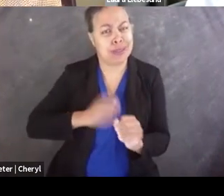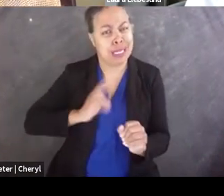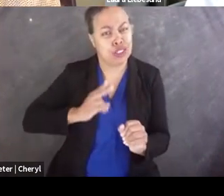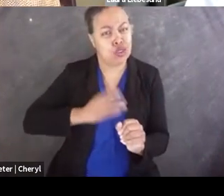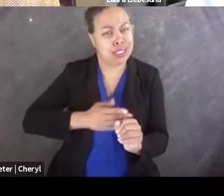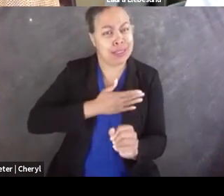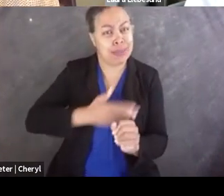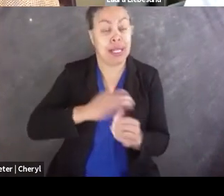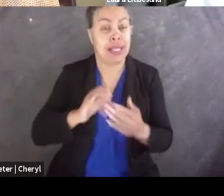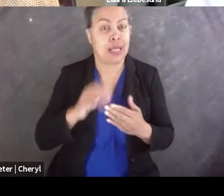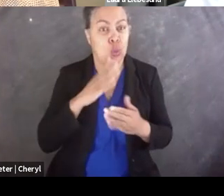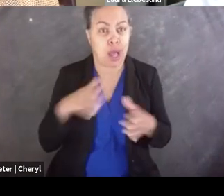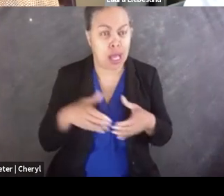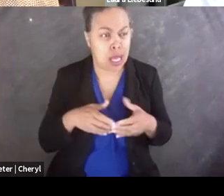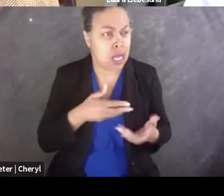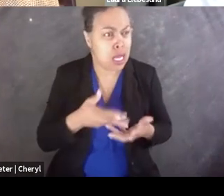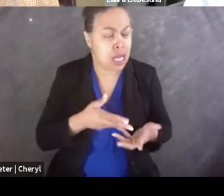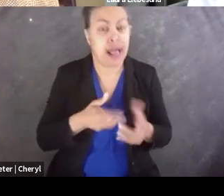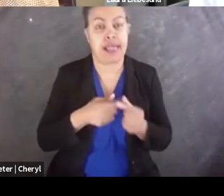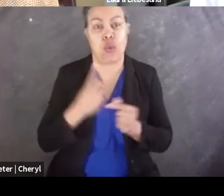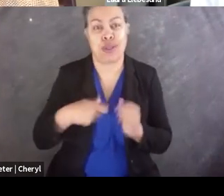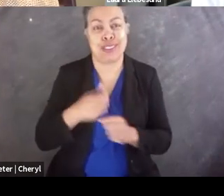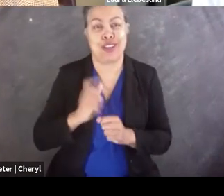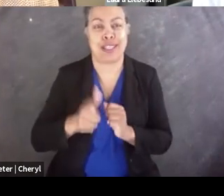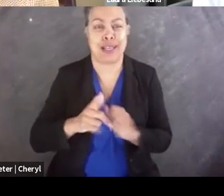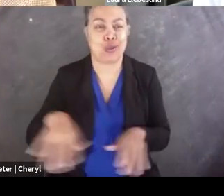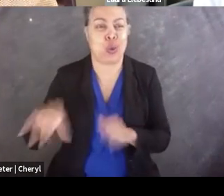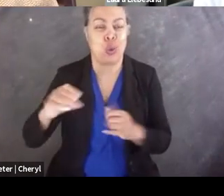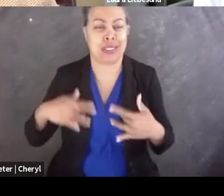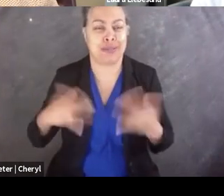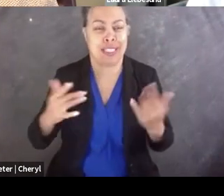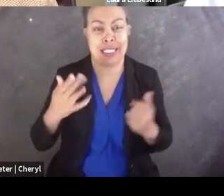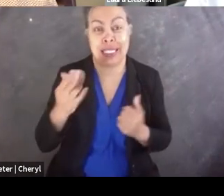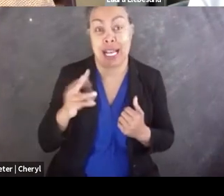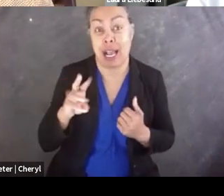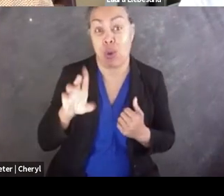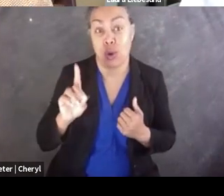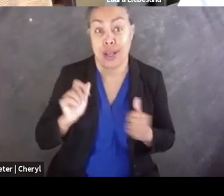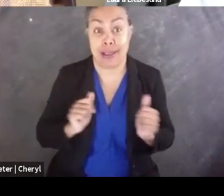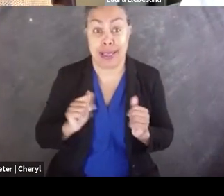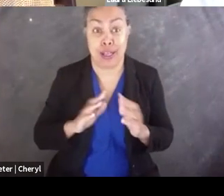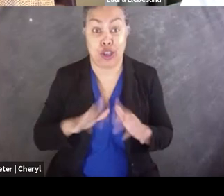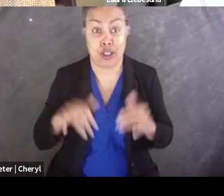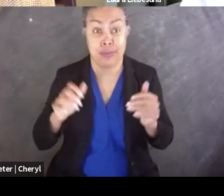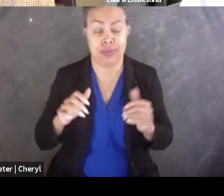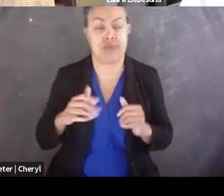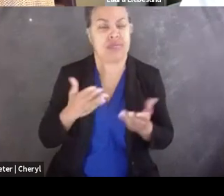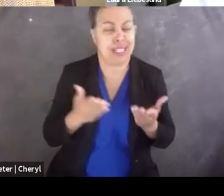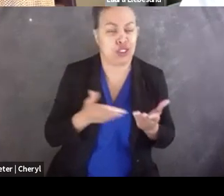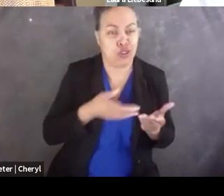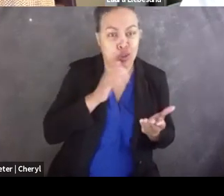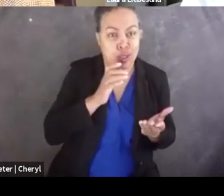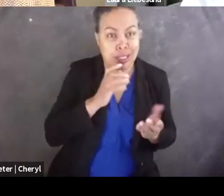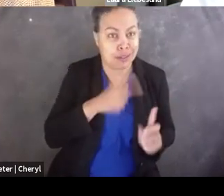spurred them a year later to have this event at the Howard Theater. And, you know, they serve books, or they serve cocktails from Tom Bullock's book. They